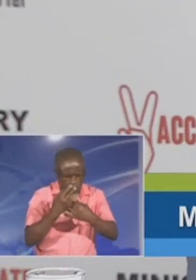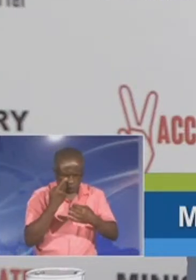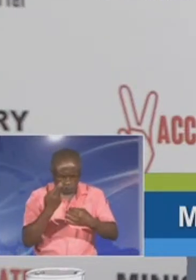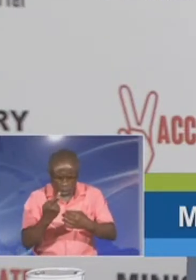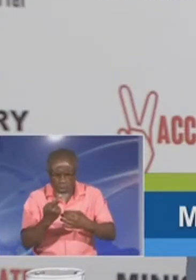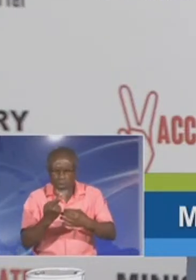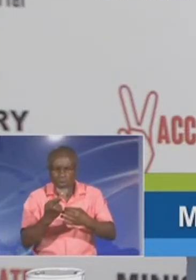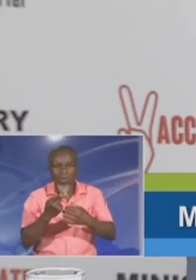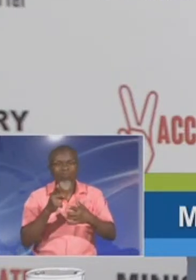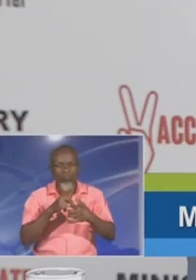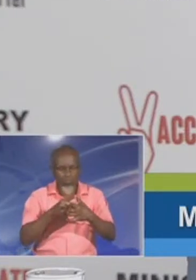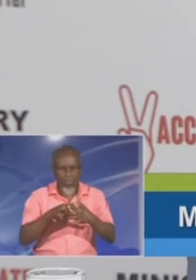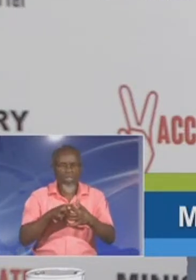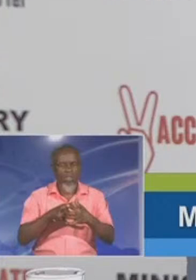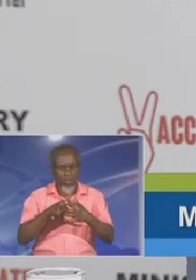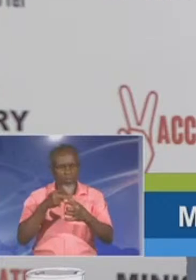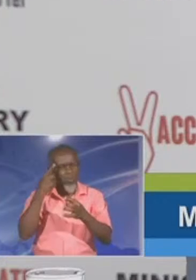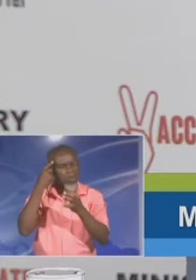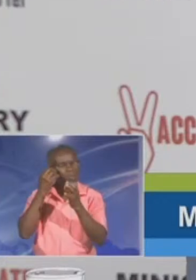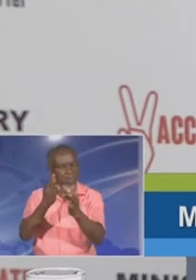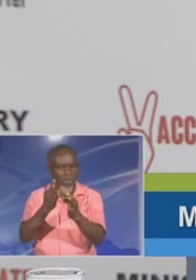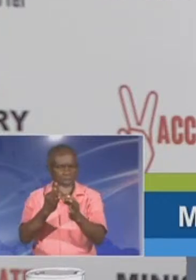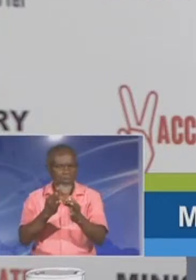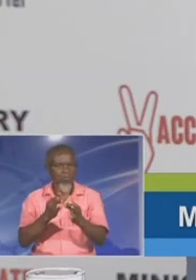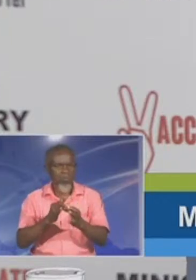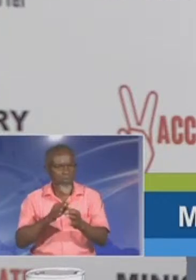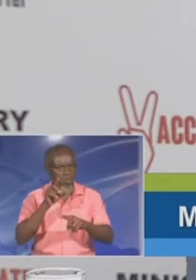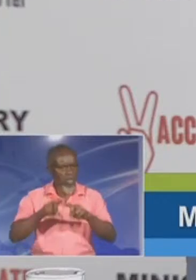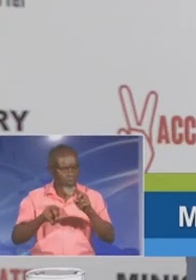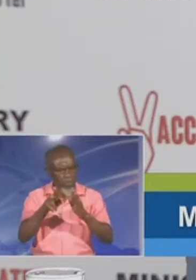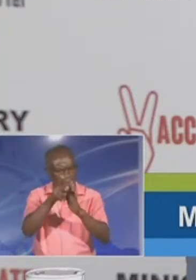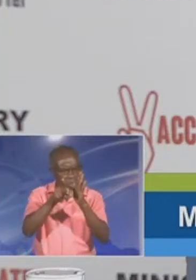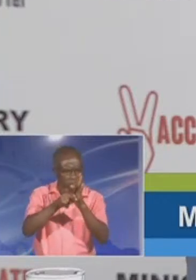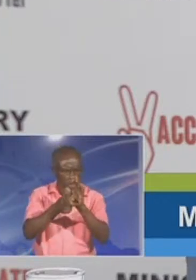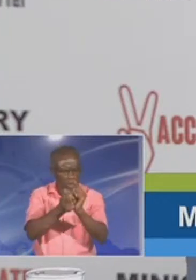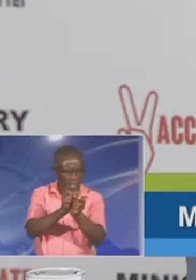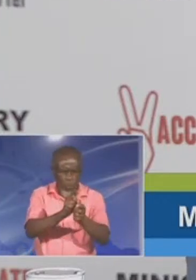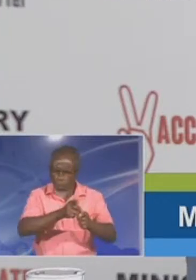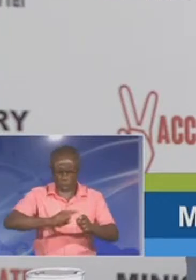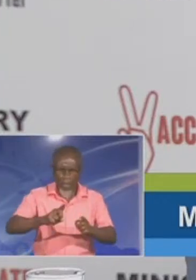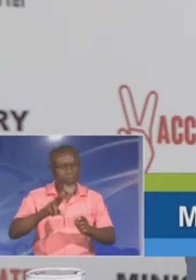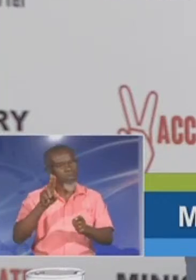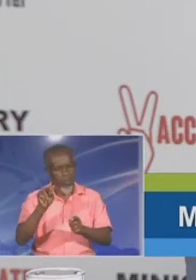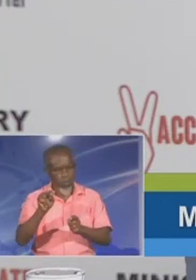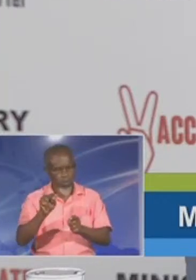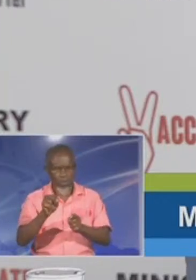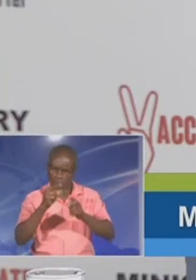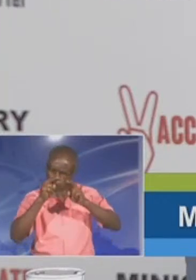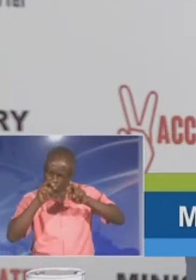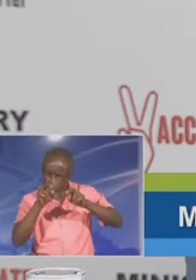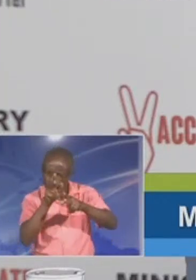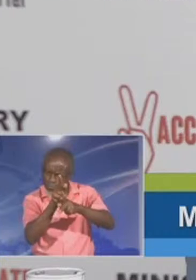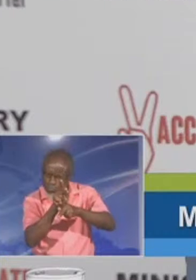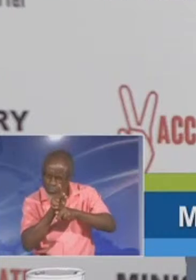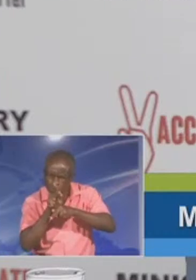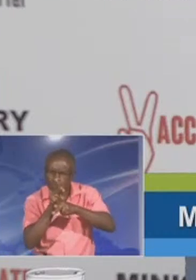you wouldn't make a policy change without having made those assessments. That's what too early means. So we continue to make